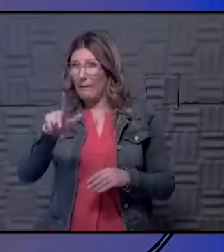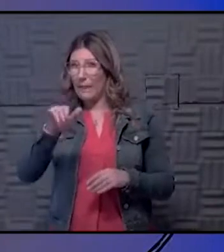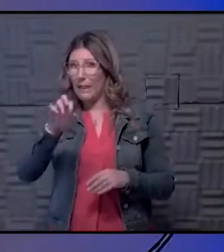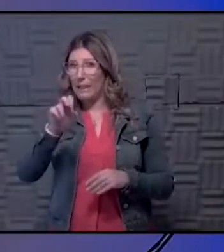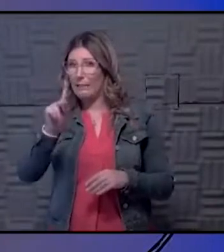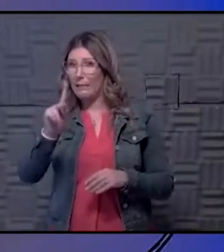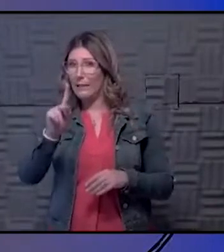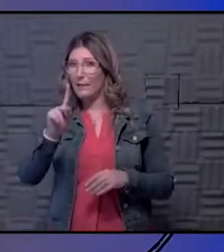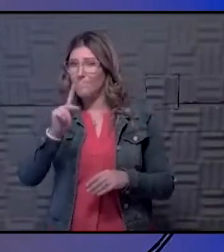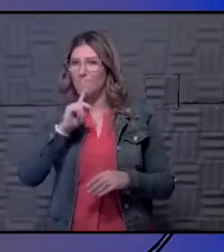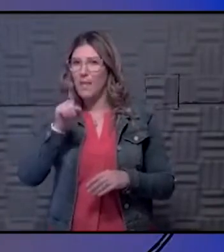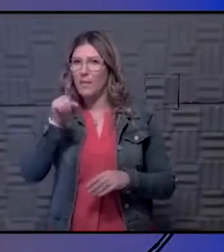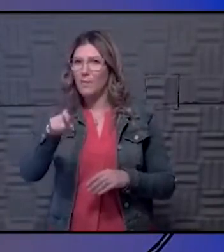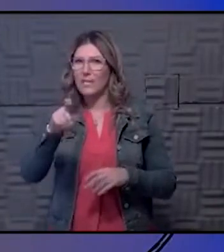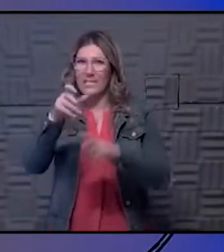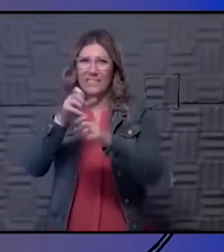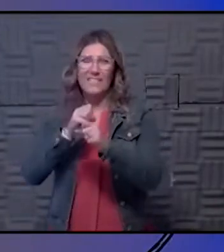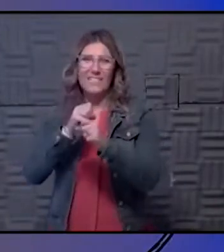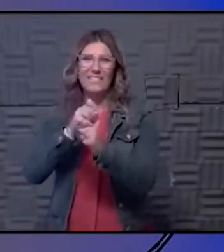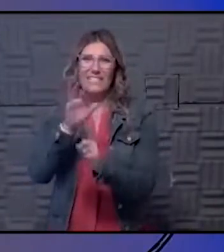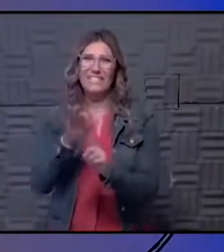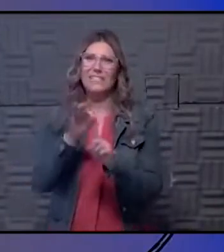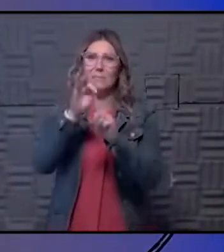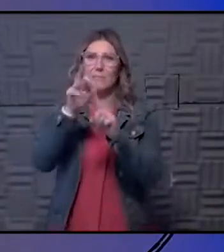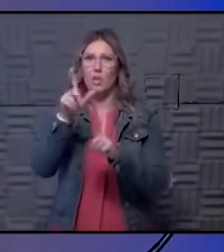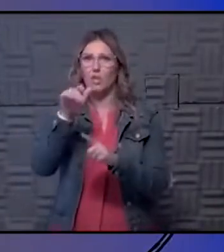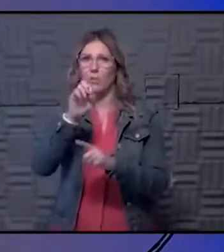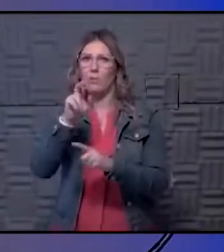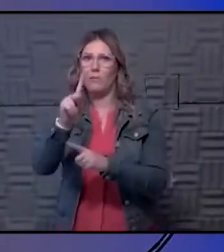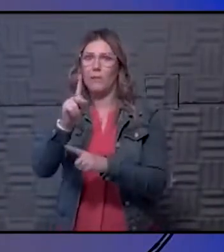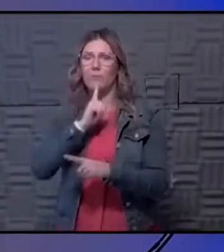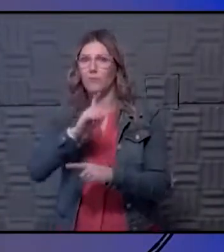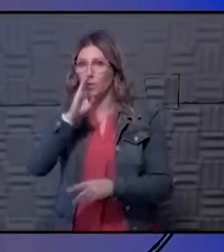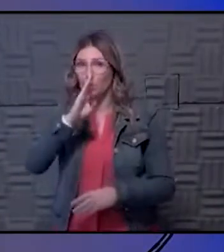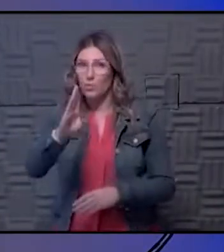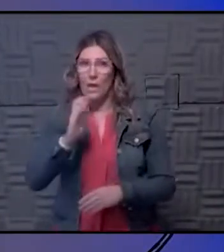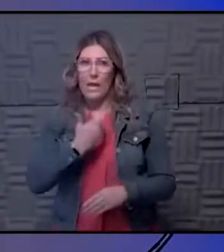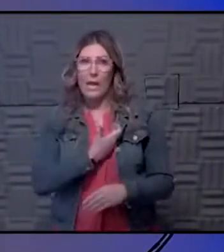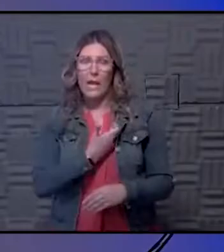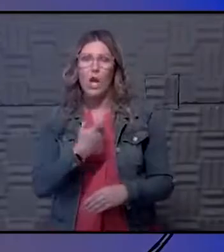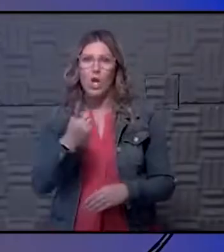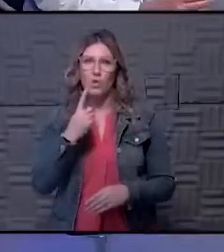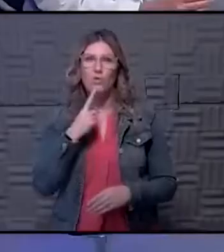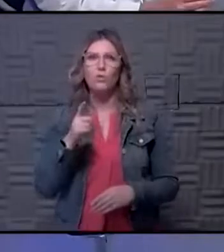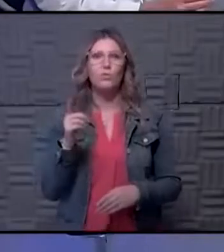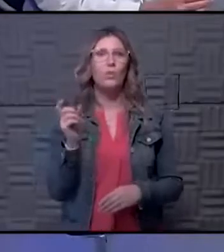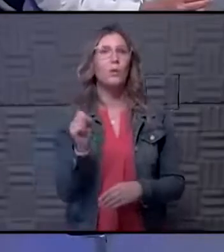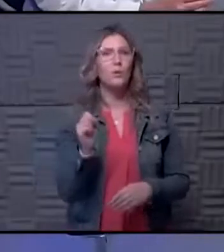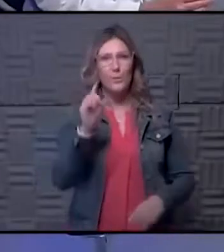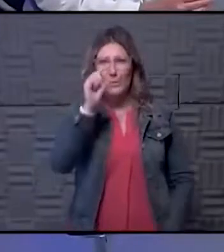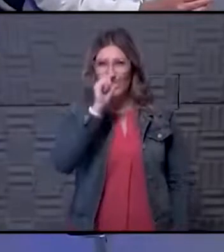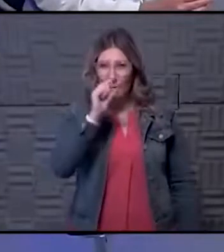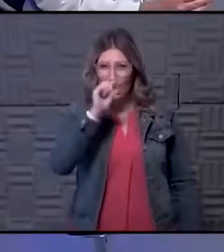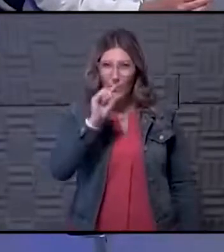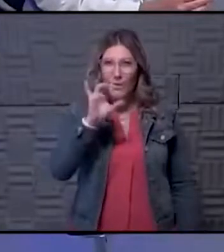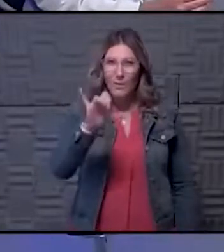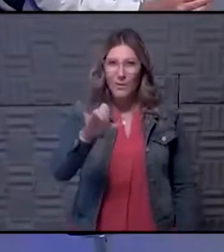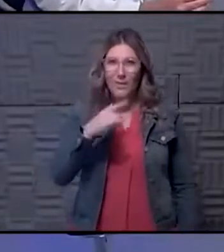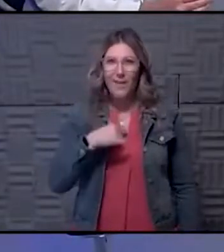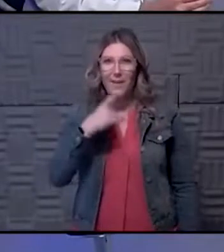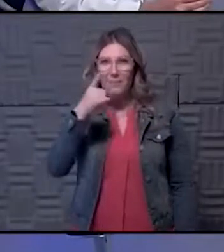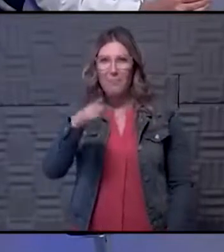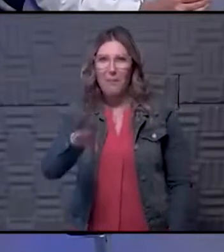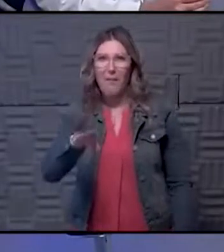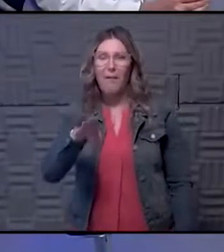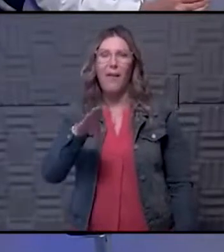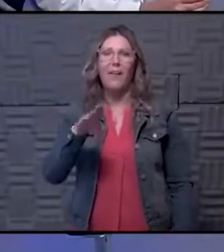No. I would have to get it. It's a special link that leads directly into our I bet you could applications. We should have gotten that ahead I of bet you time. could Google